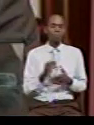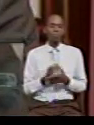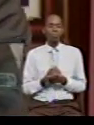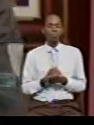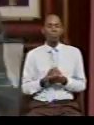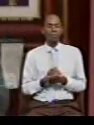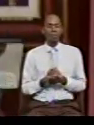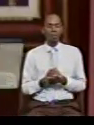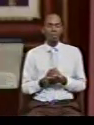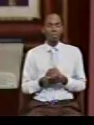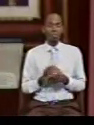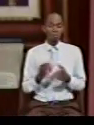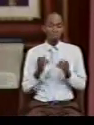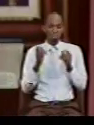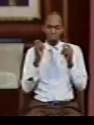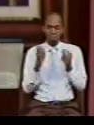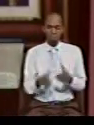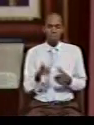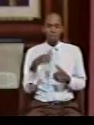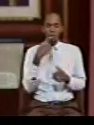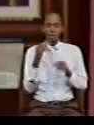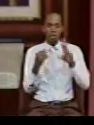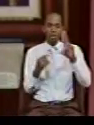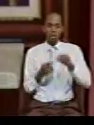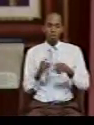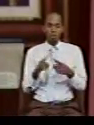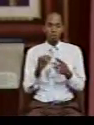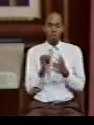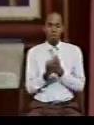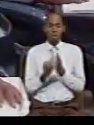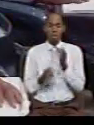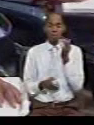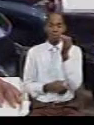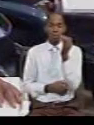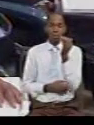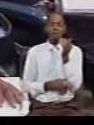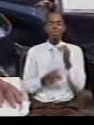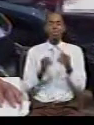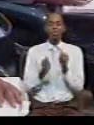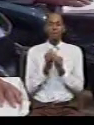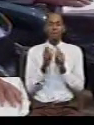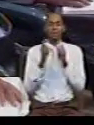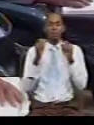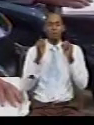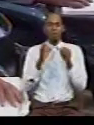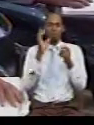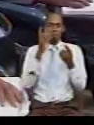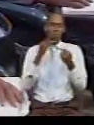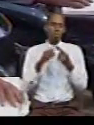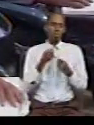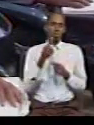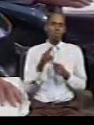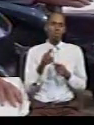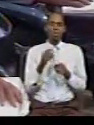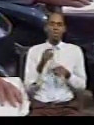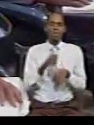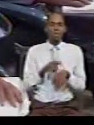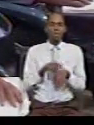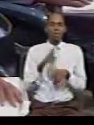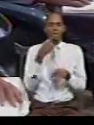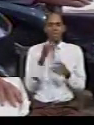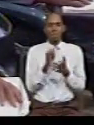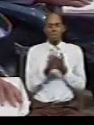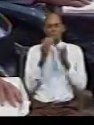say no to that temptation, greater power will come to you. The moment you say no to